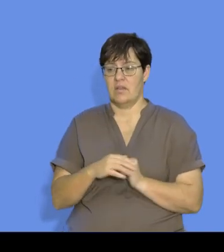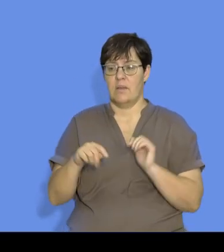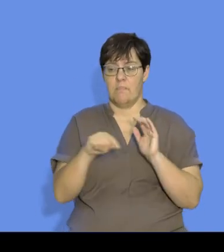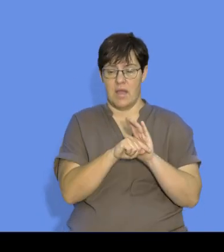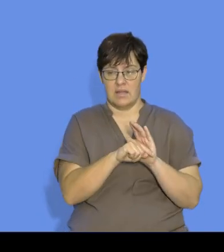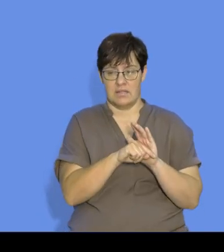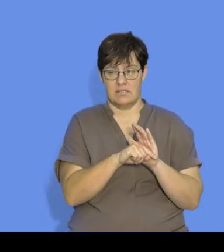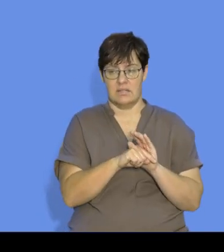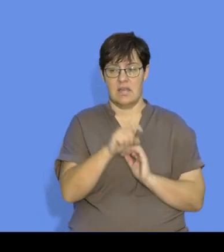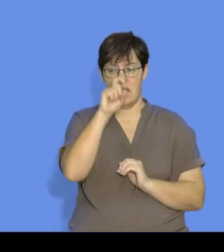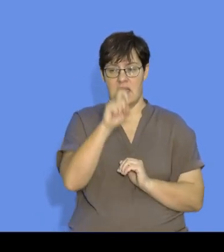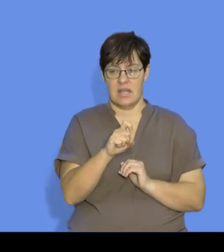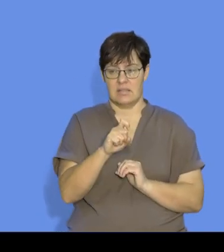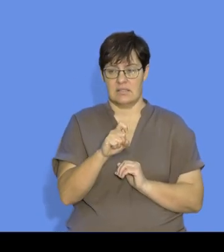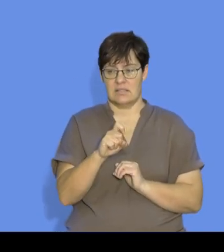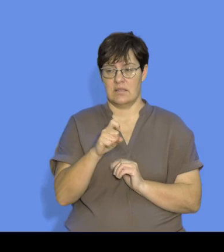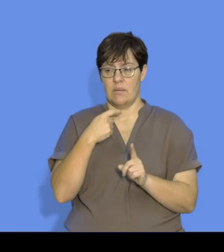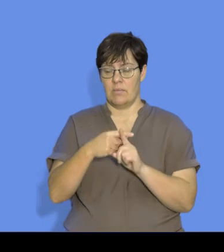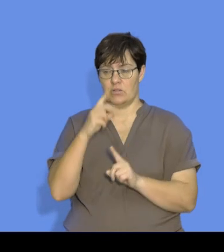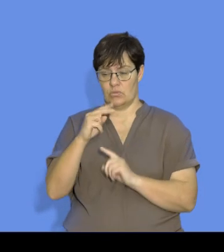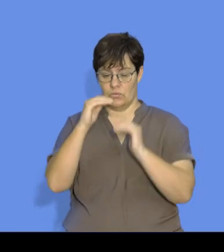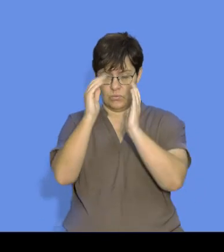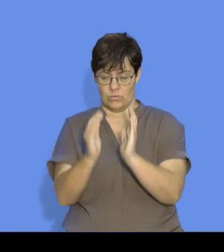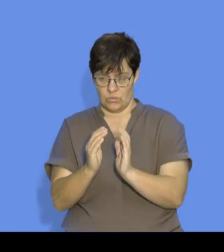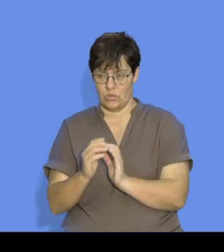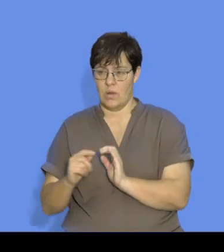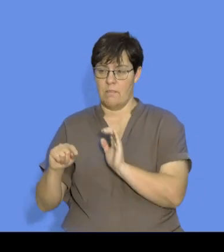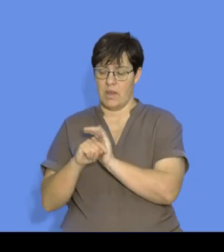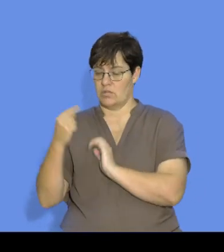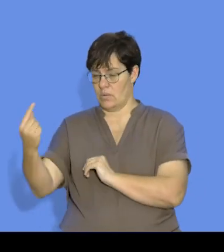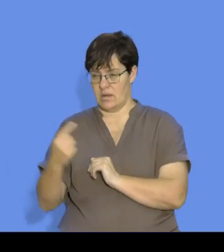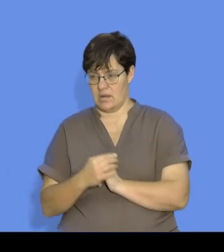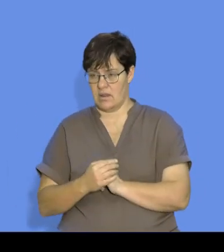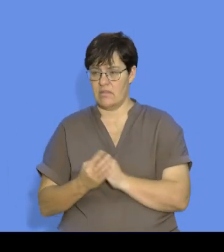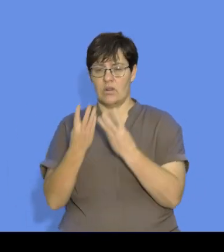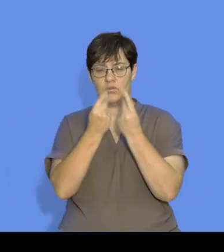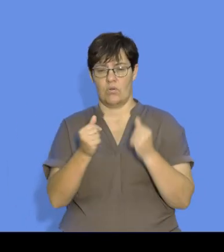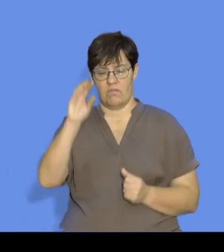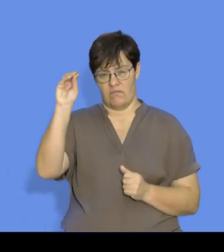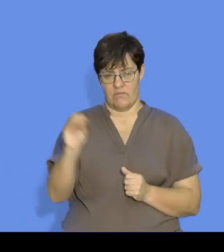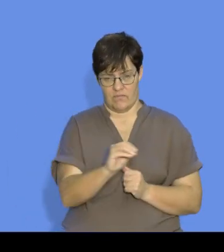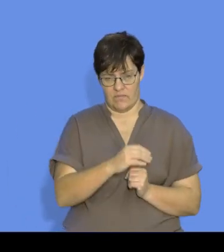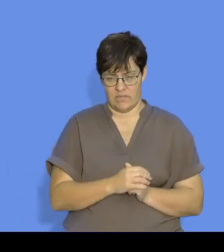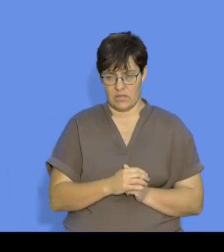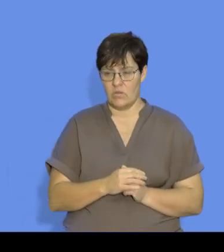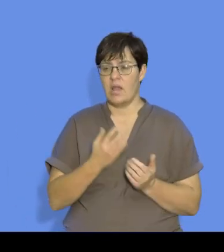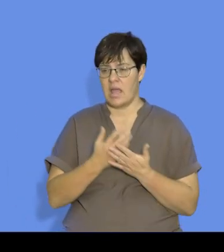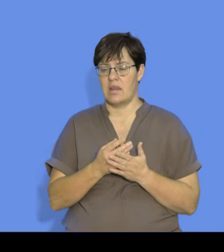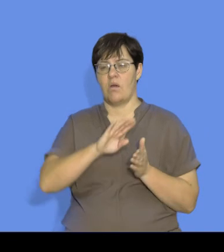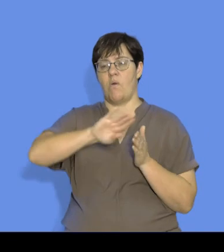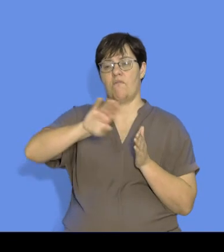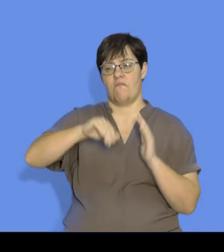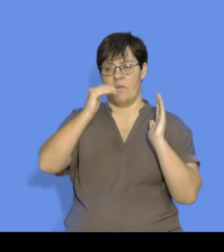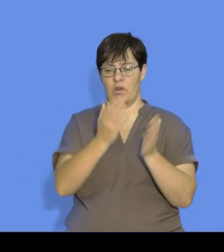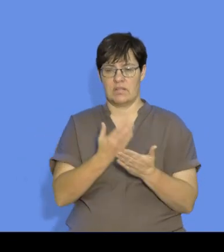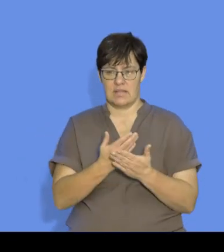over minus x plus 2 minus 1. And then you solve it so